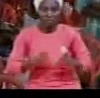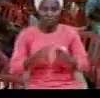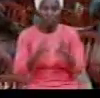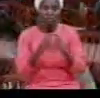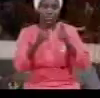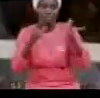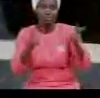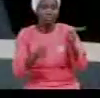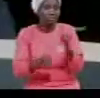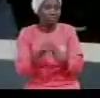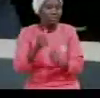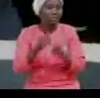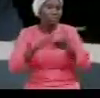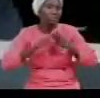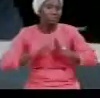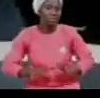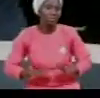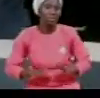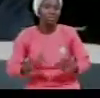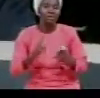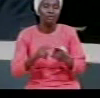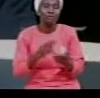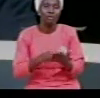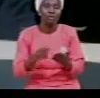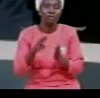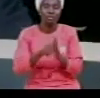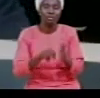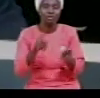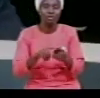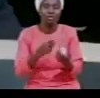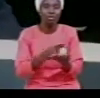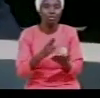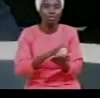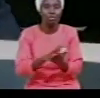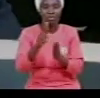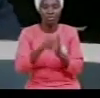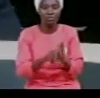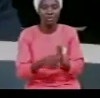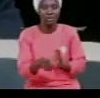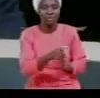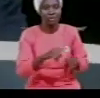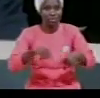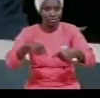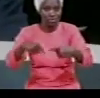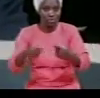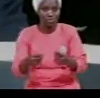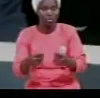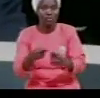holiness. They go from strength to strength.